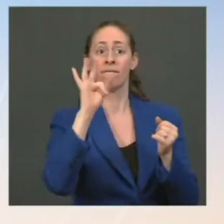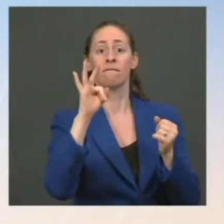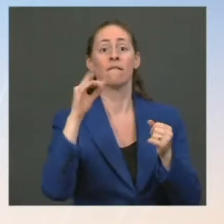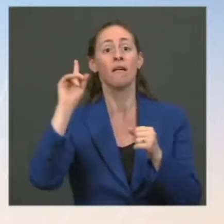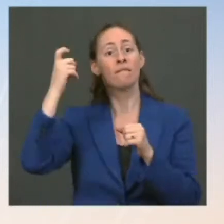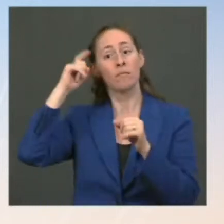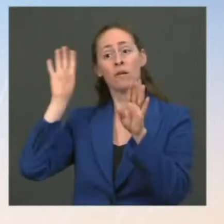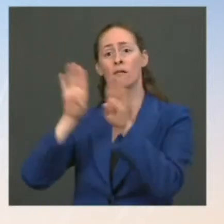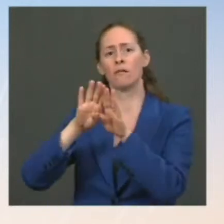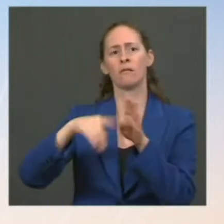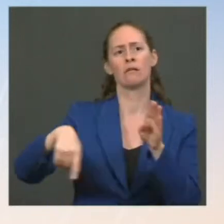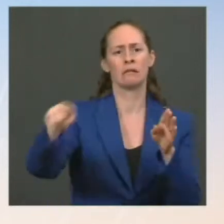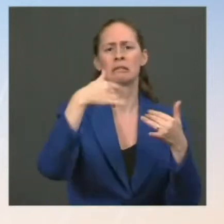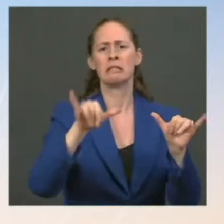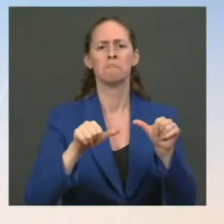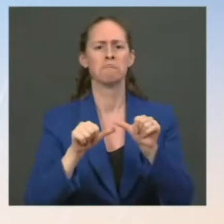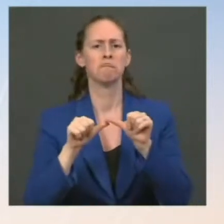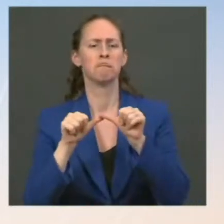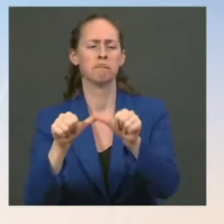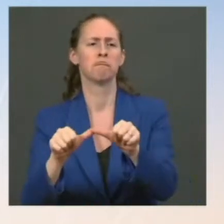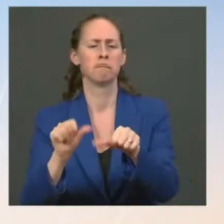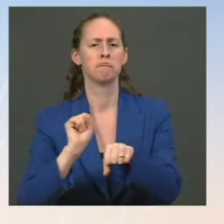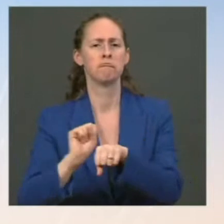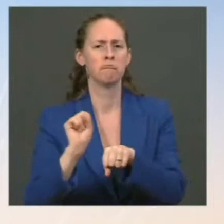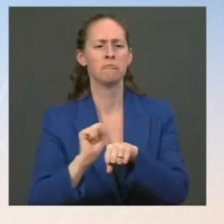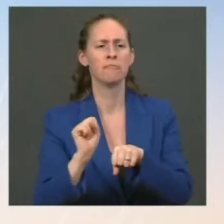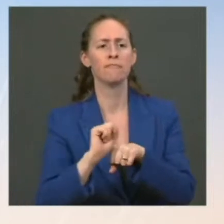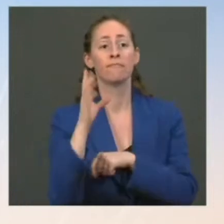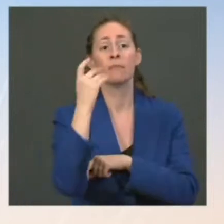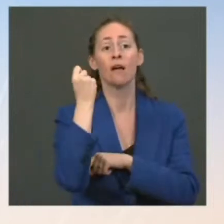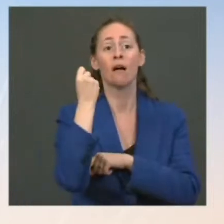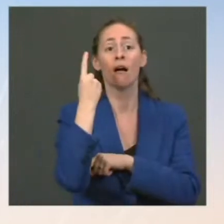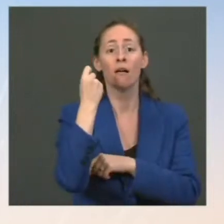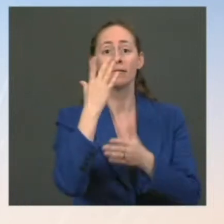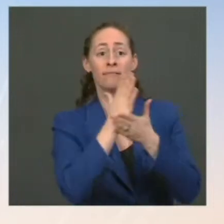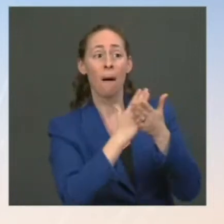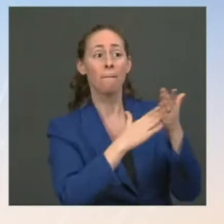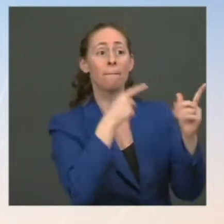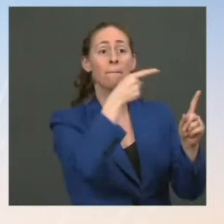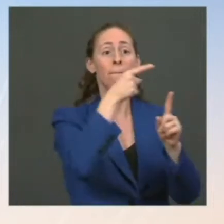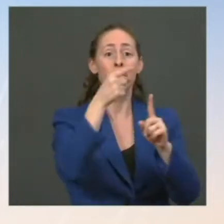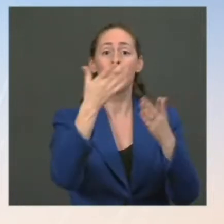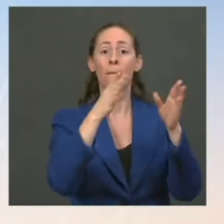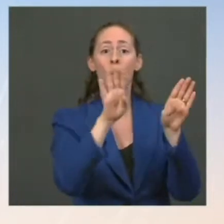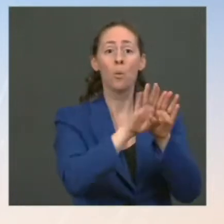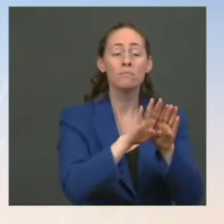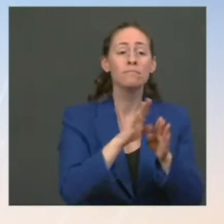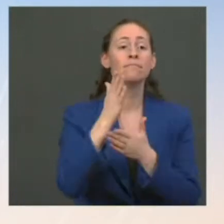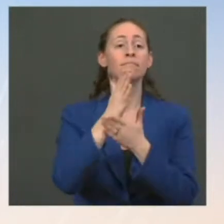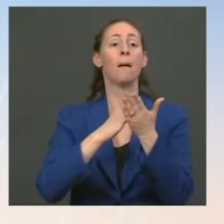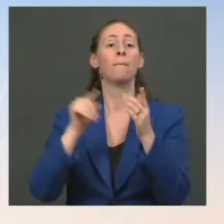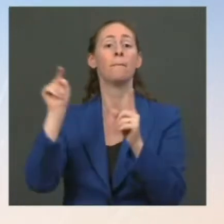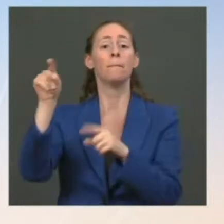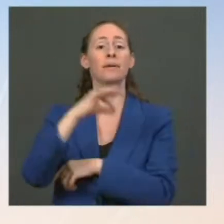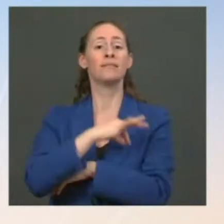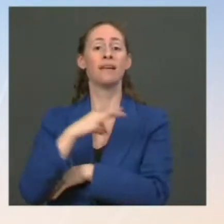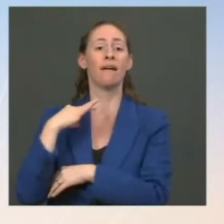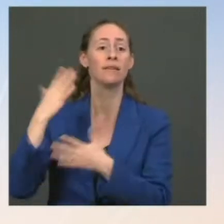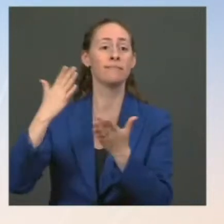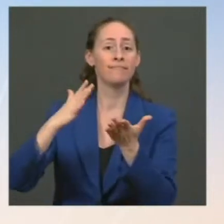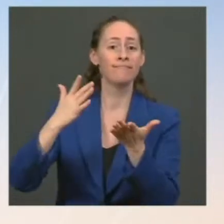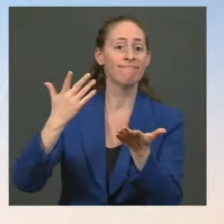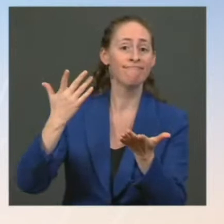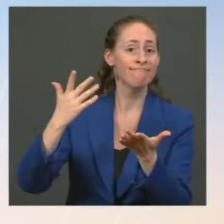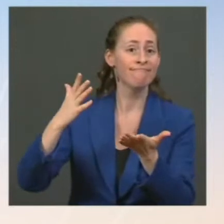but that doesn't change the fact that having services shut down, staffing cut in different agencies is not in the interests of addressing